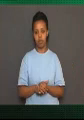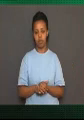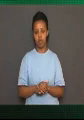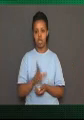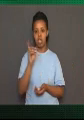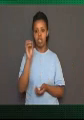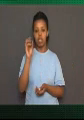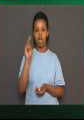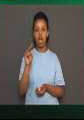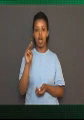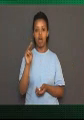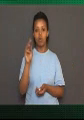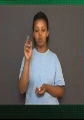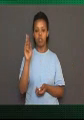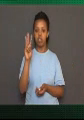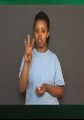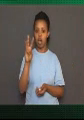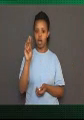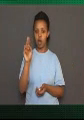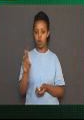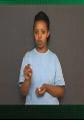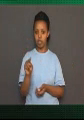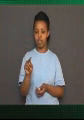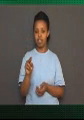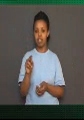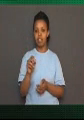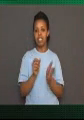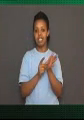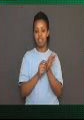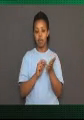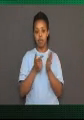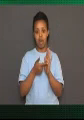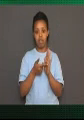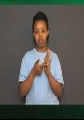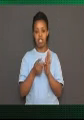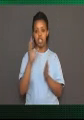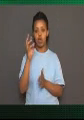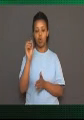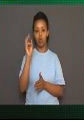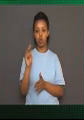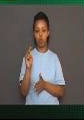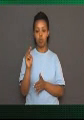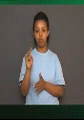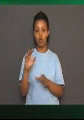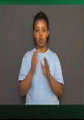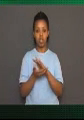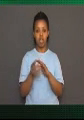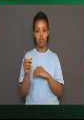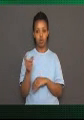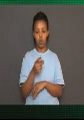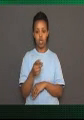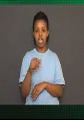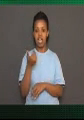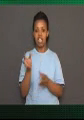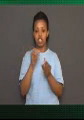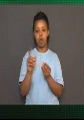Down syndrome is a chromosomal condition that is caused by the presence of an